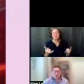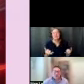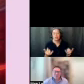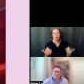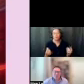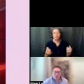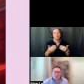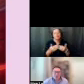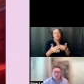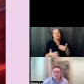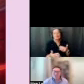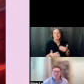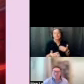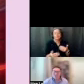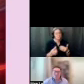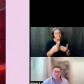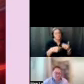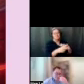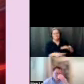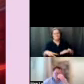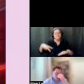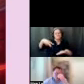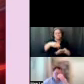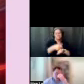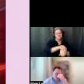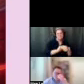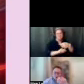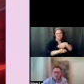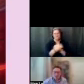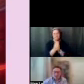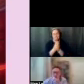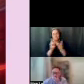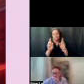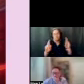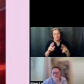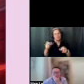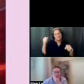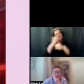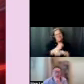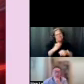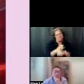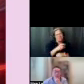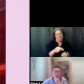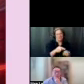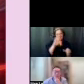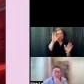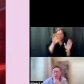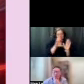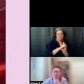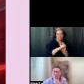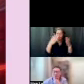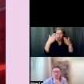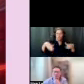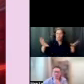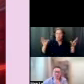We rise and we fight. This is a phoenix rising, and this is, I like to look